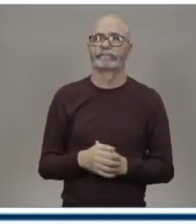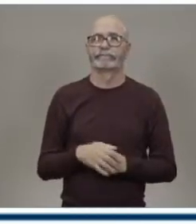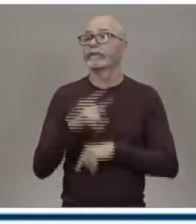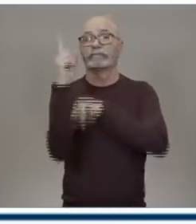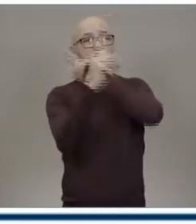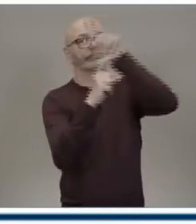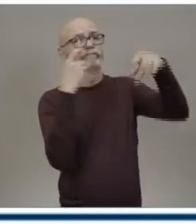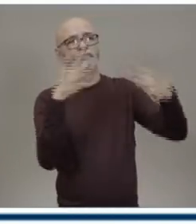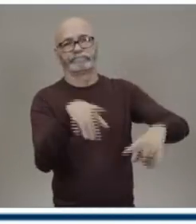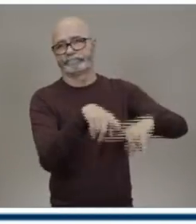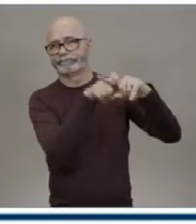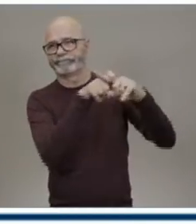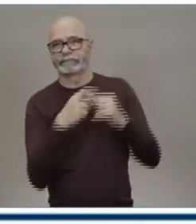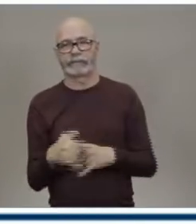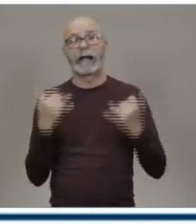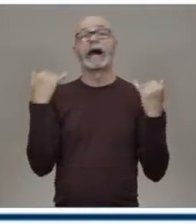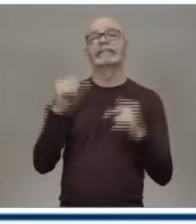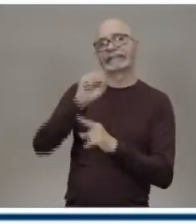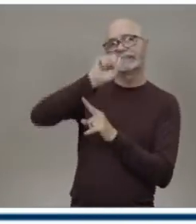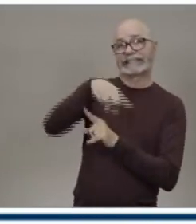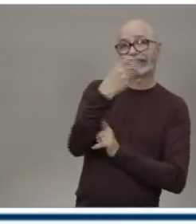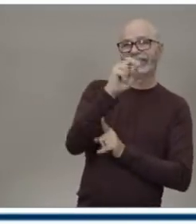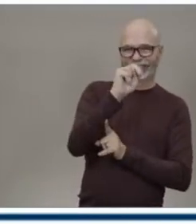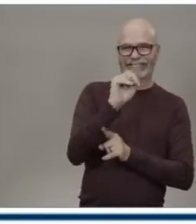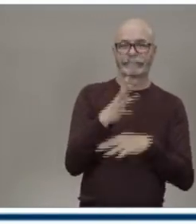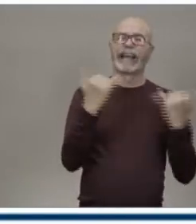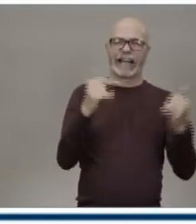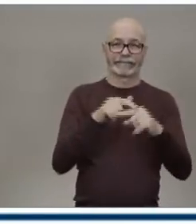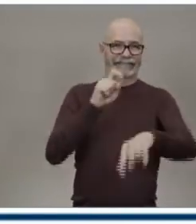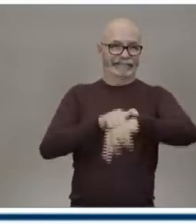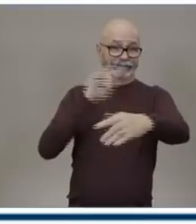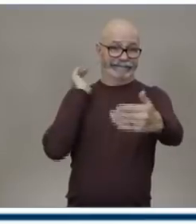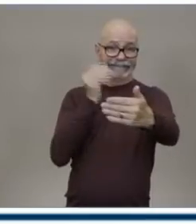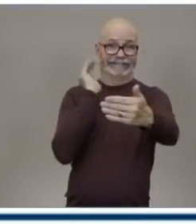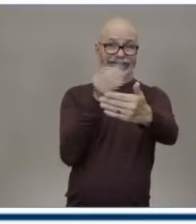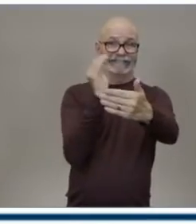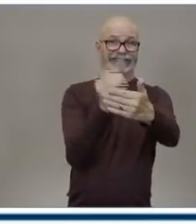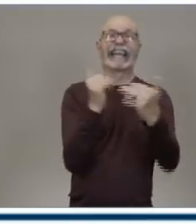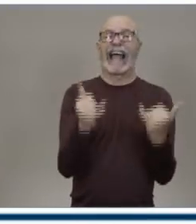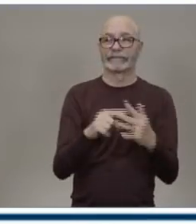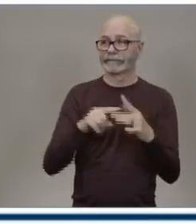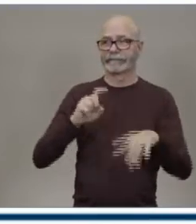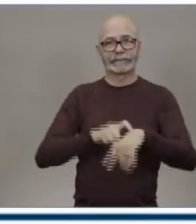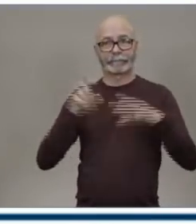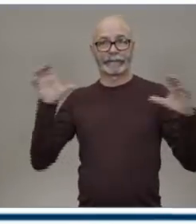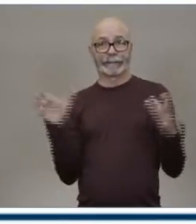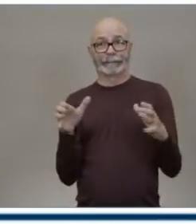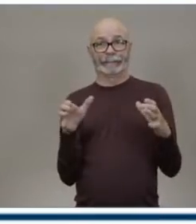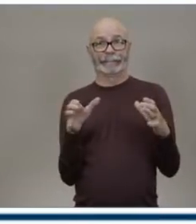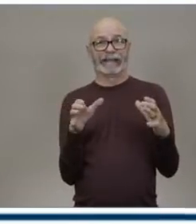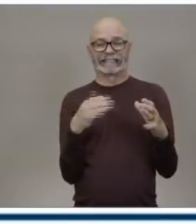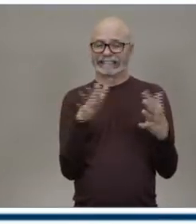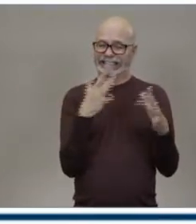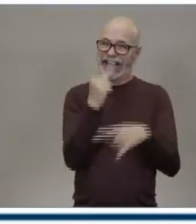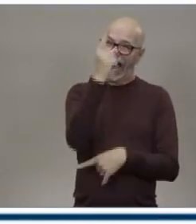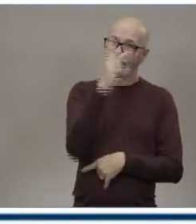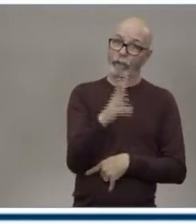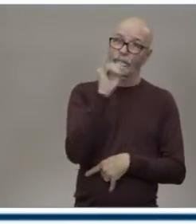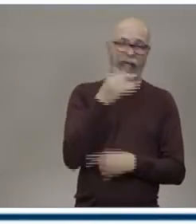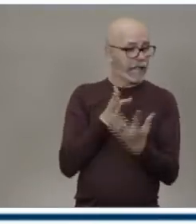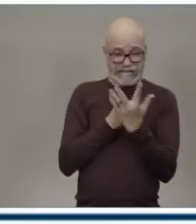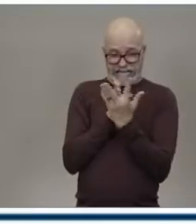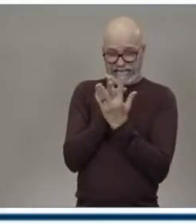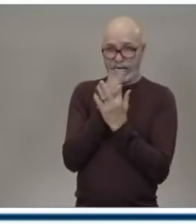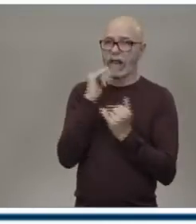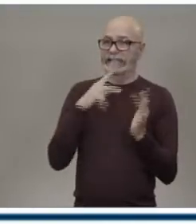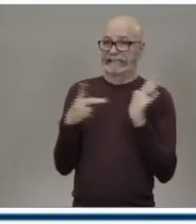This is a season for gathering, and we're at the halfway mark. We've kept our numbers low during Christmas, but we're now entering the second half of this